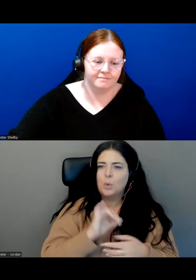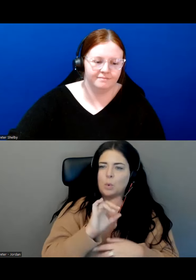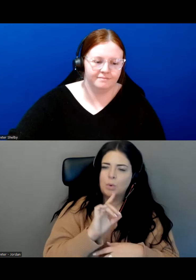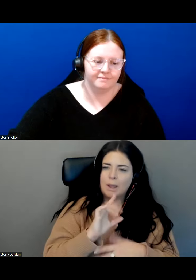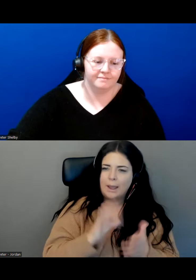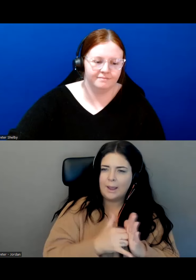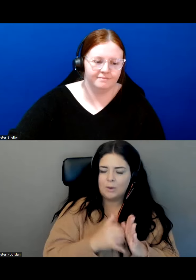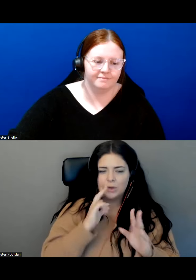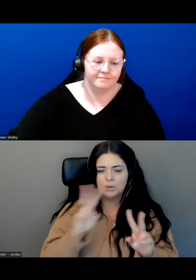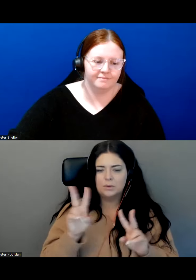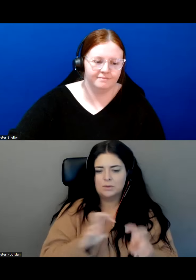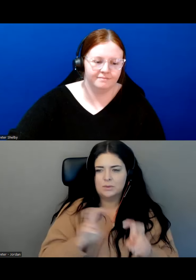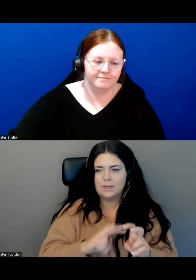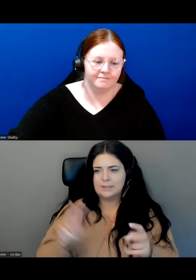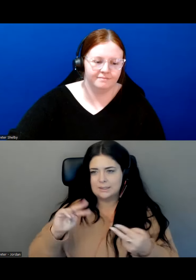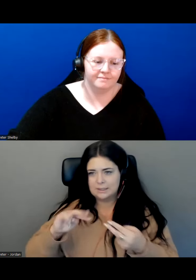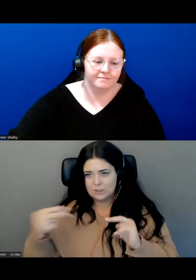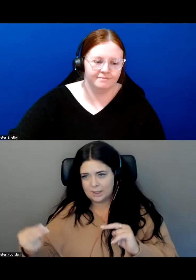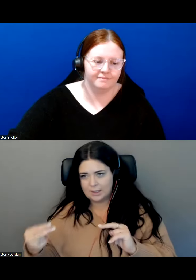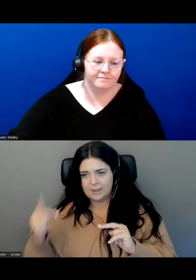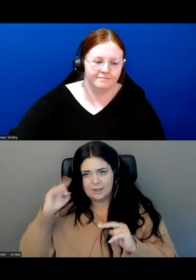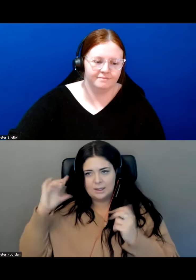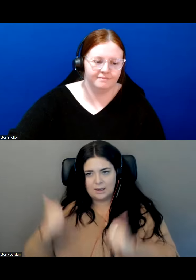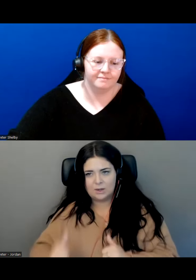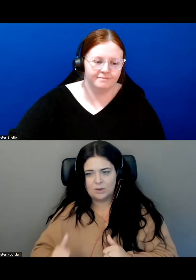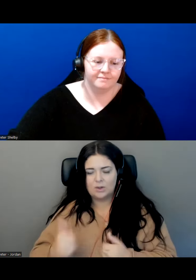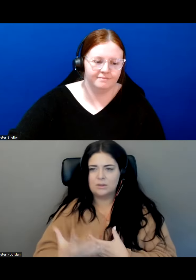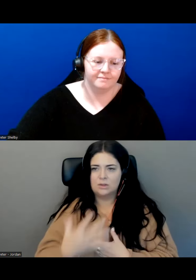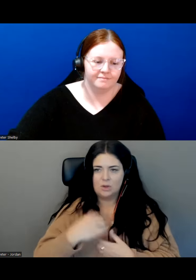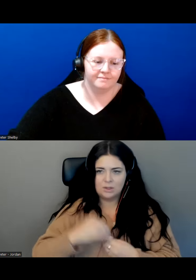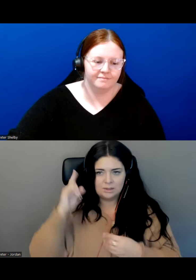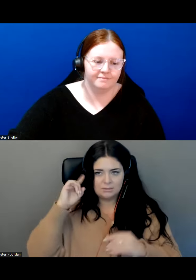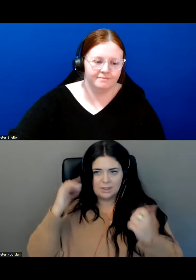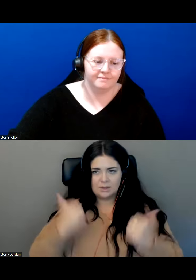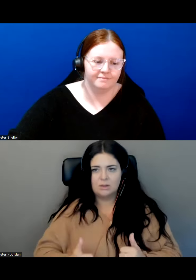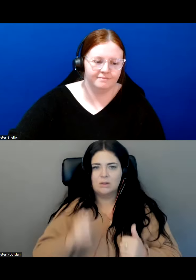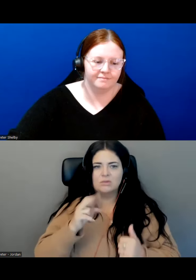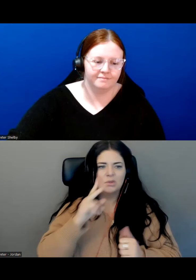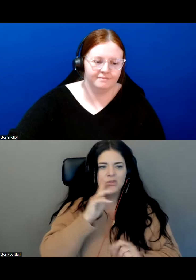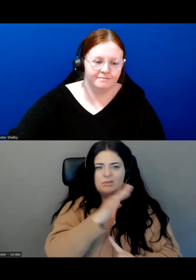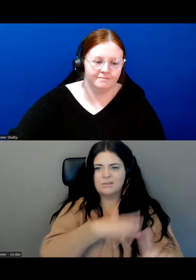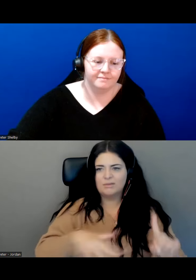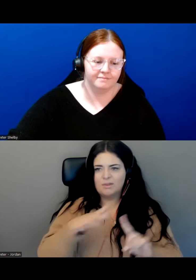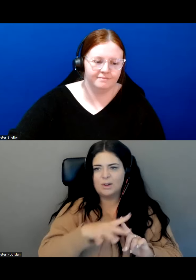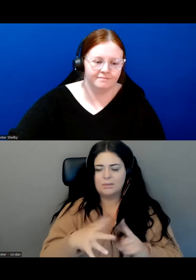factors and the one related to autism? What are the remedies? What remedies are available?